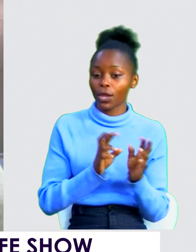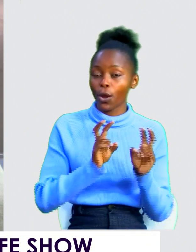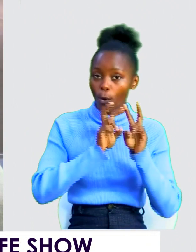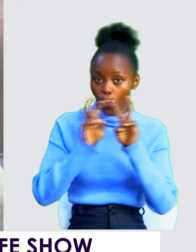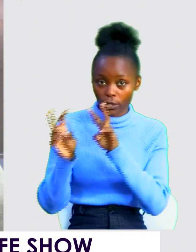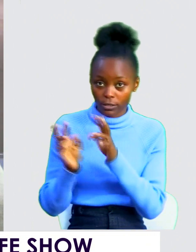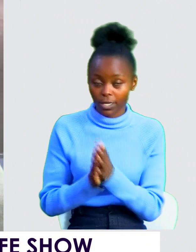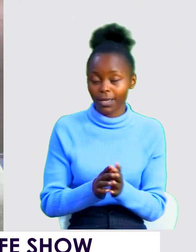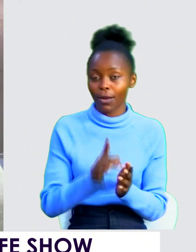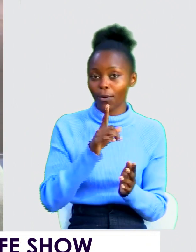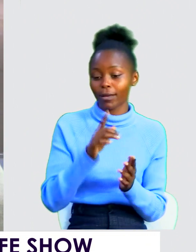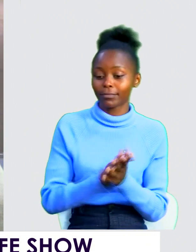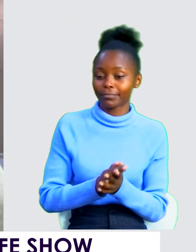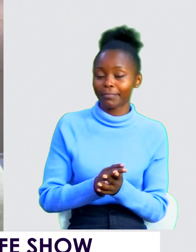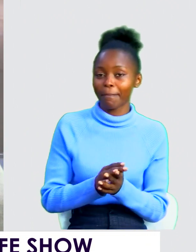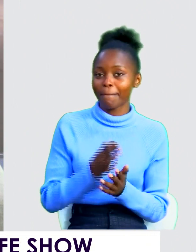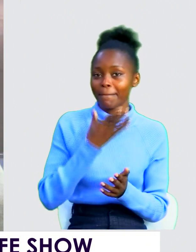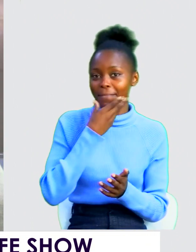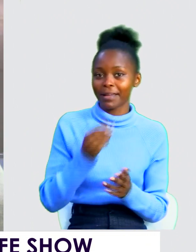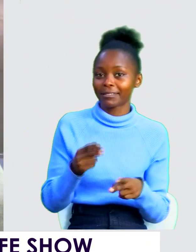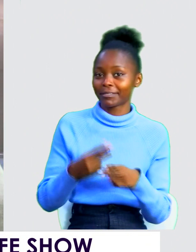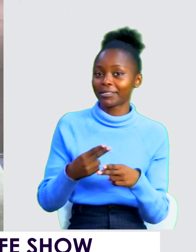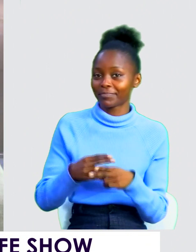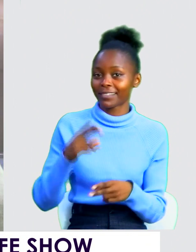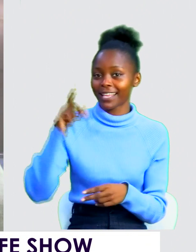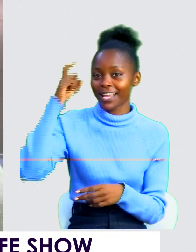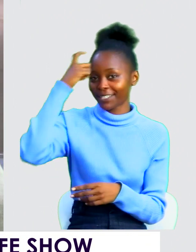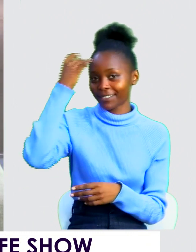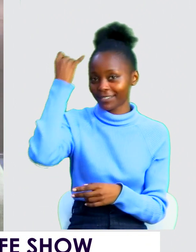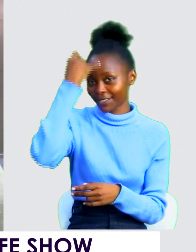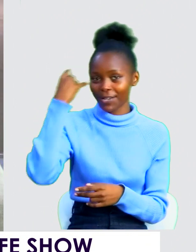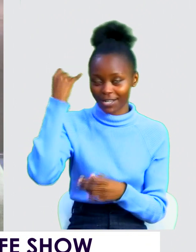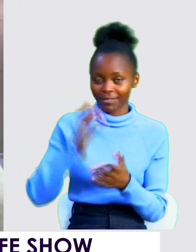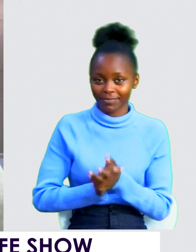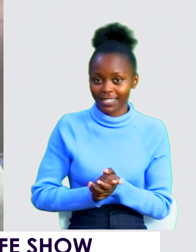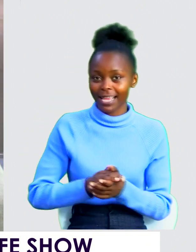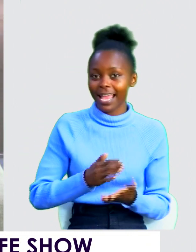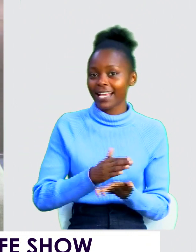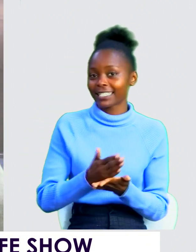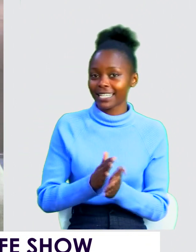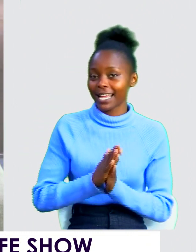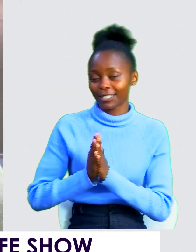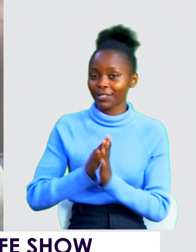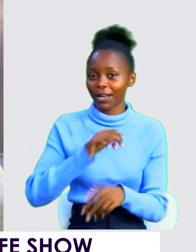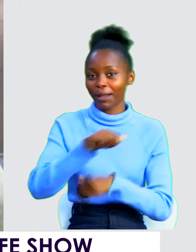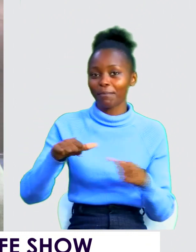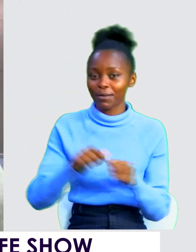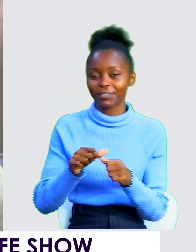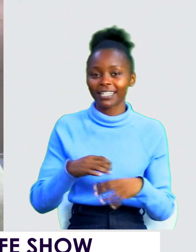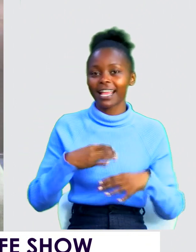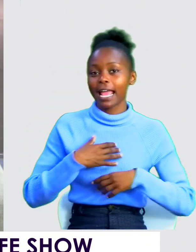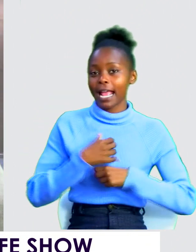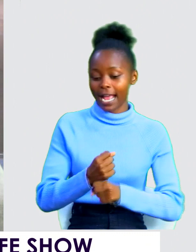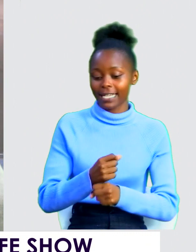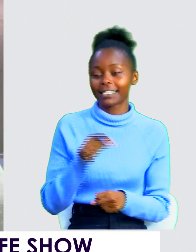called JONAH SIMBA as they share a story of courage, the virtue of courage, right here